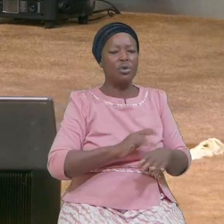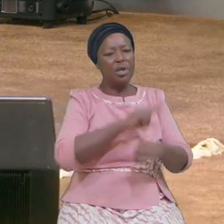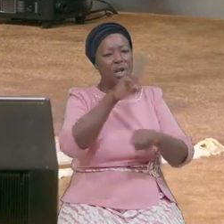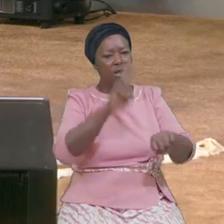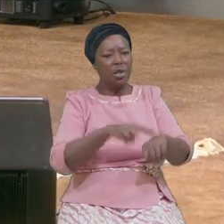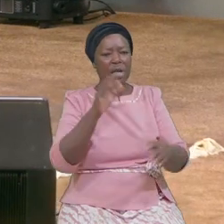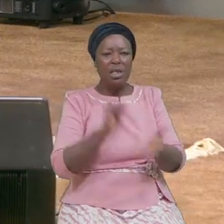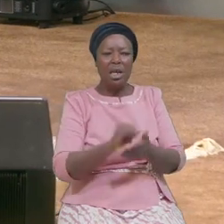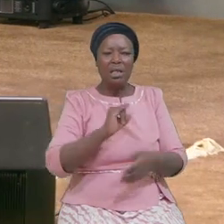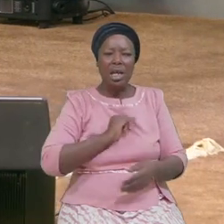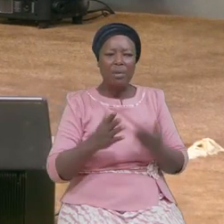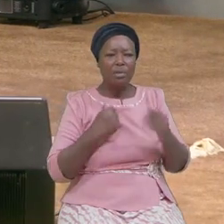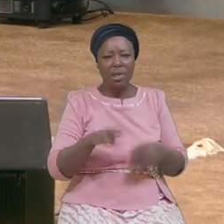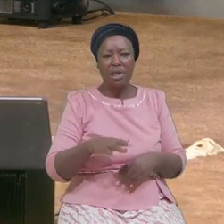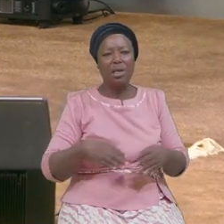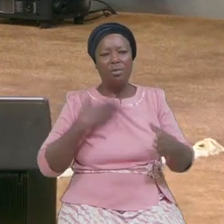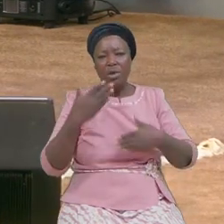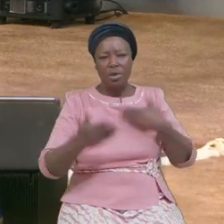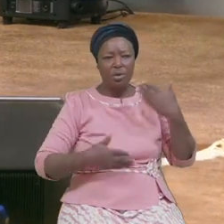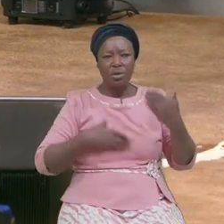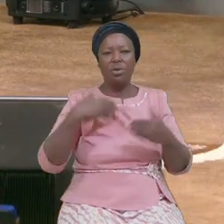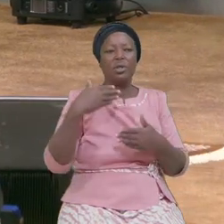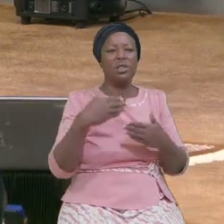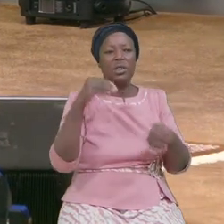I may rejoice in the gladness of thy